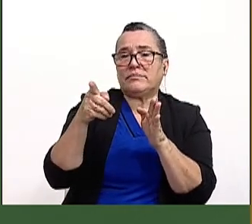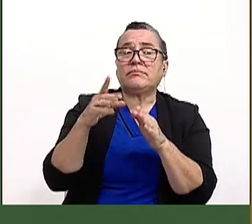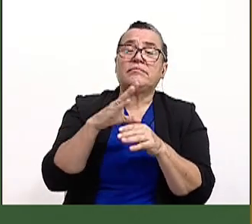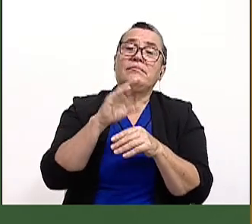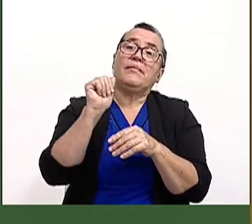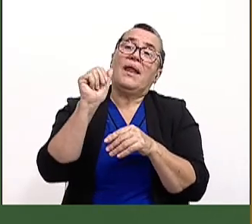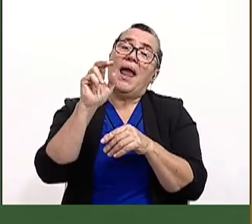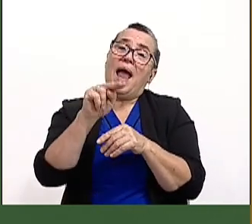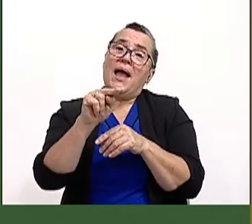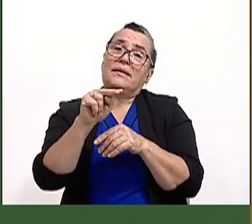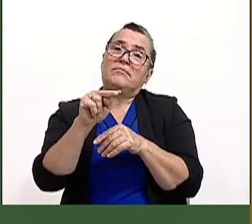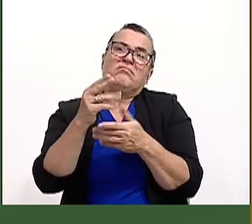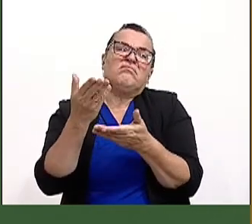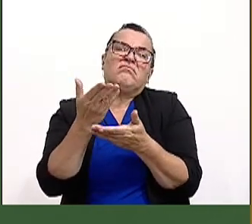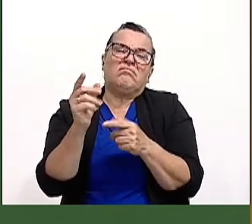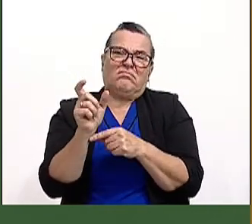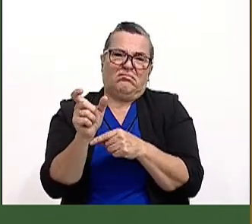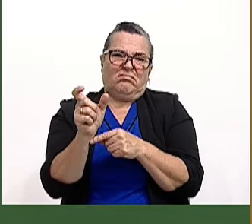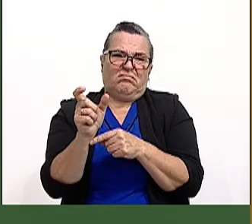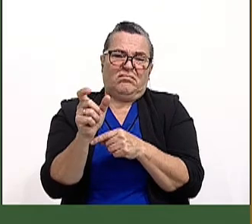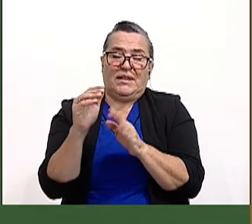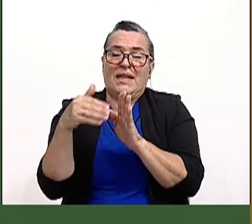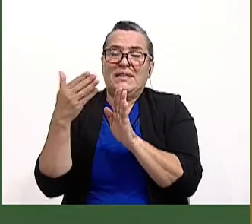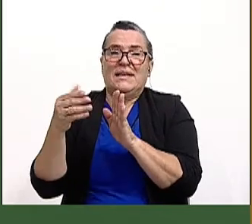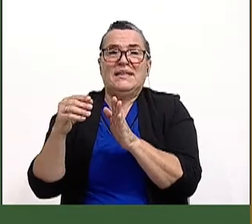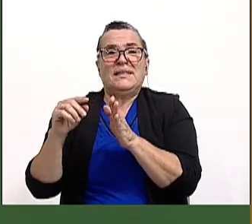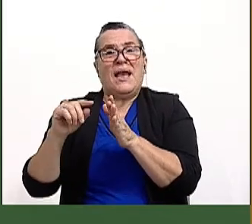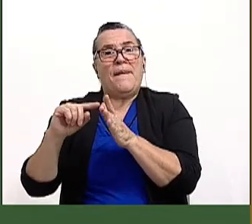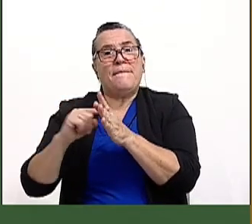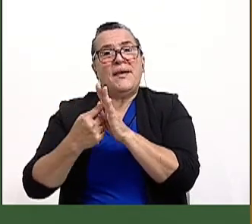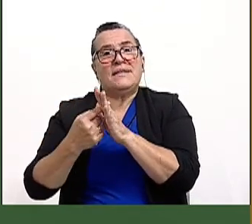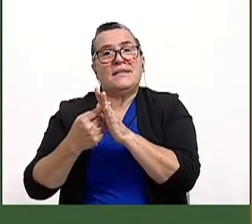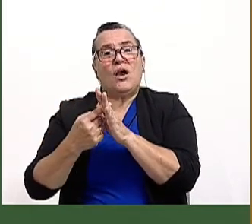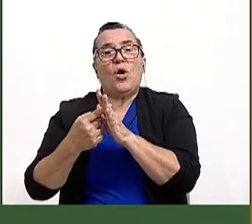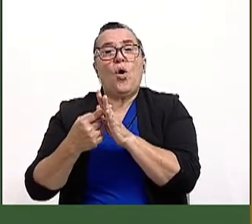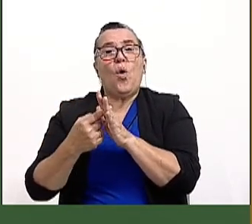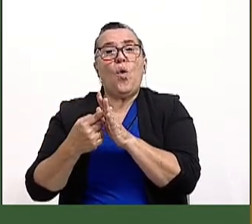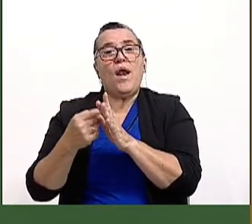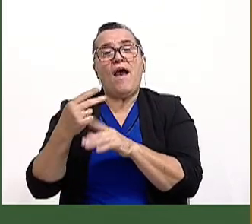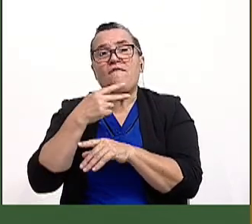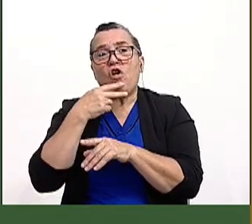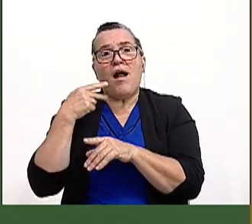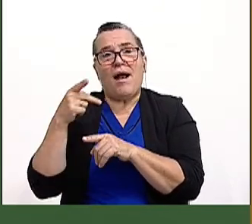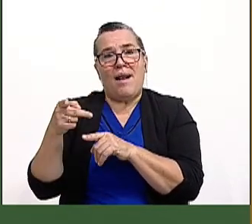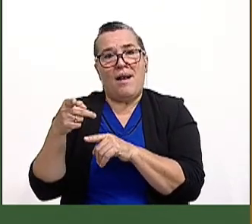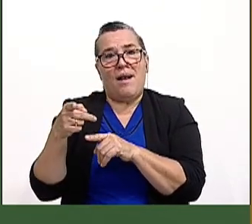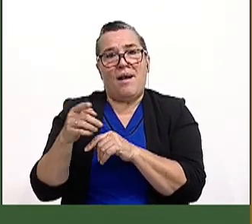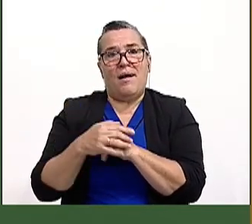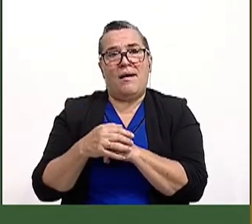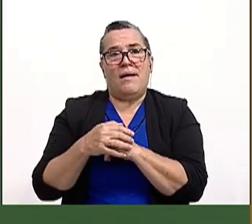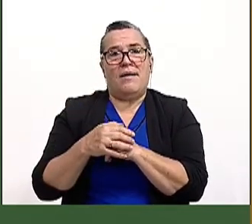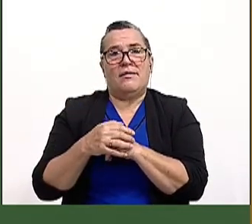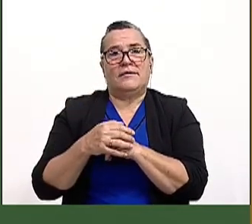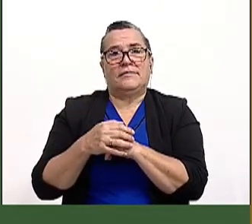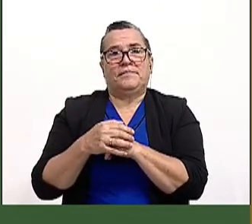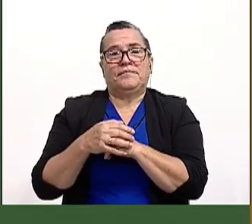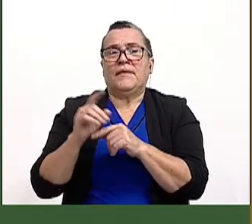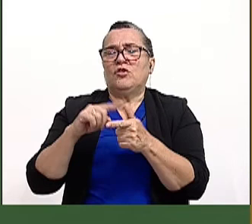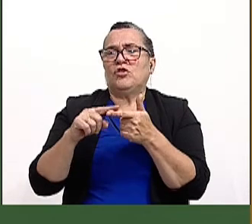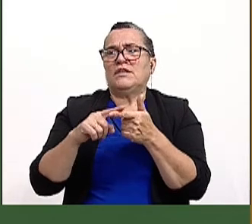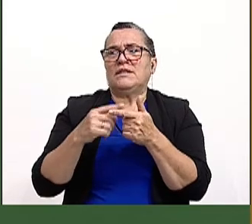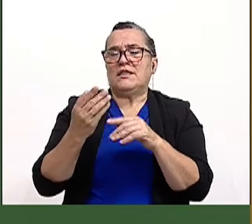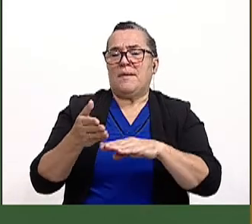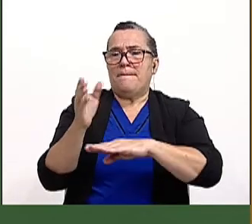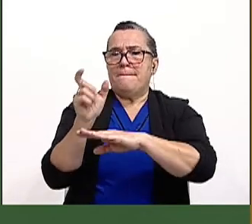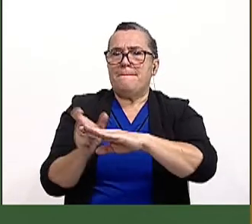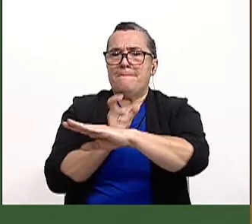an when the next word starts with a vowel, right? Okay, and then we have the prepositions.